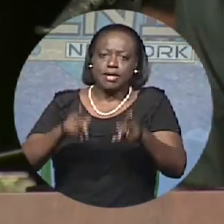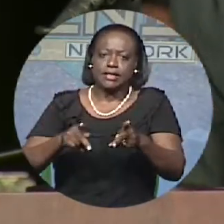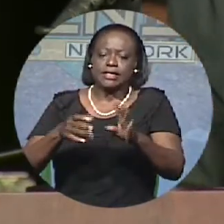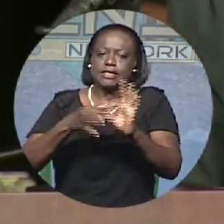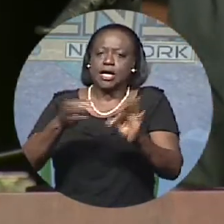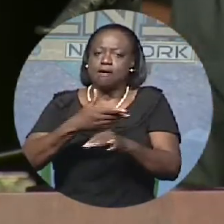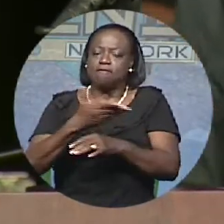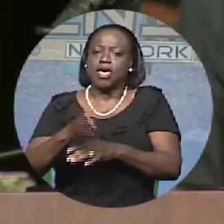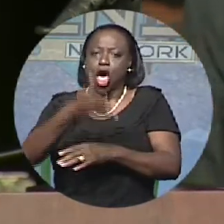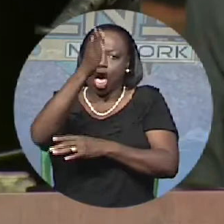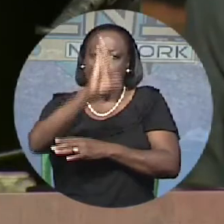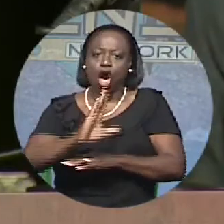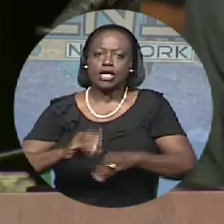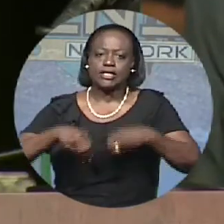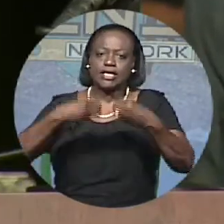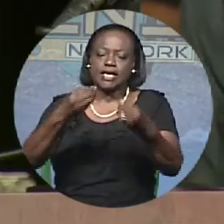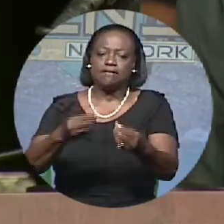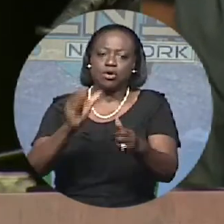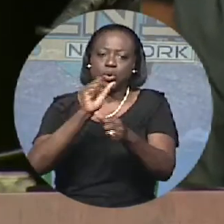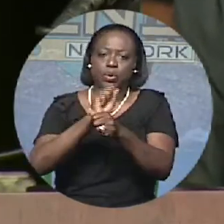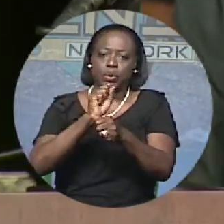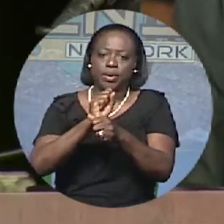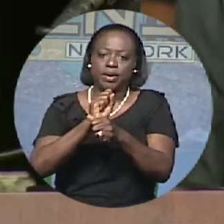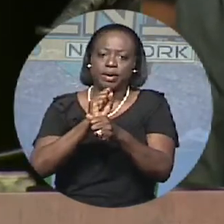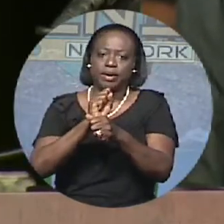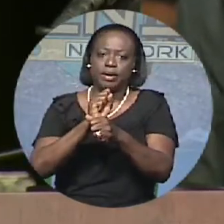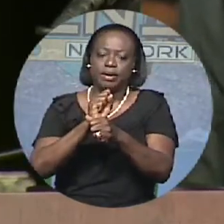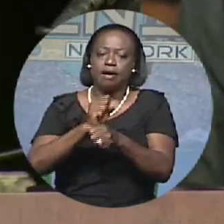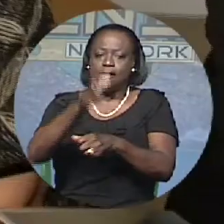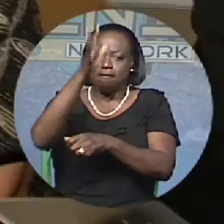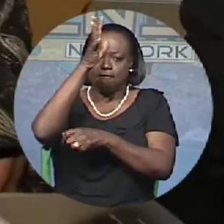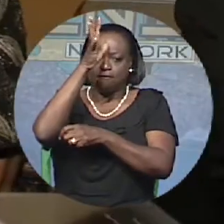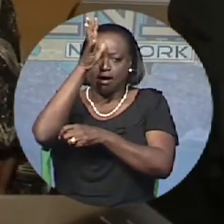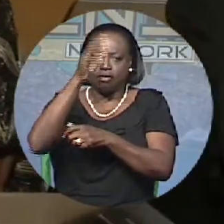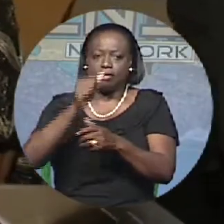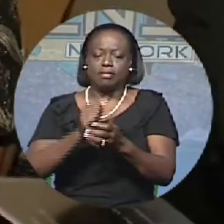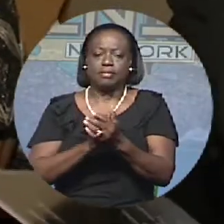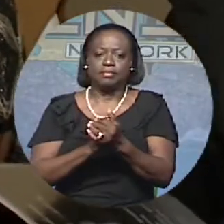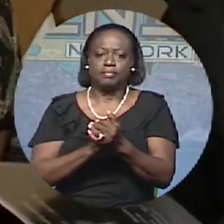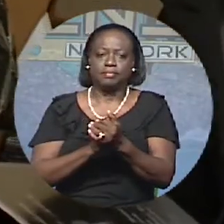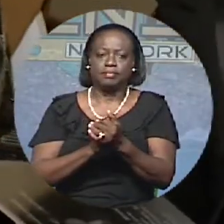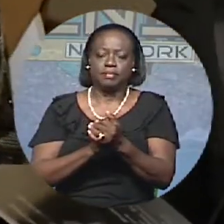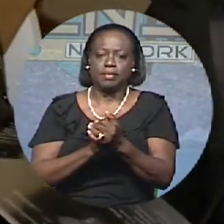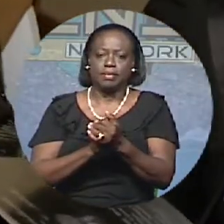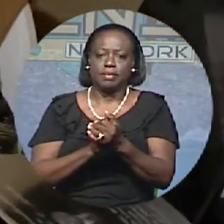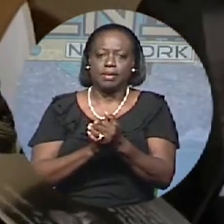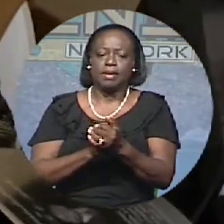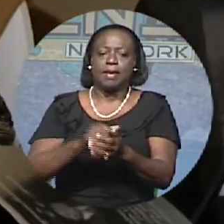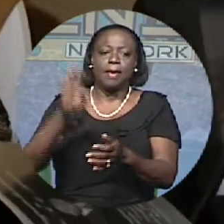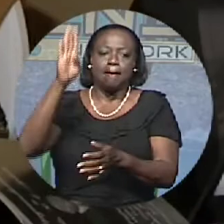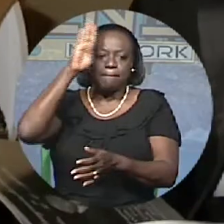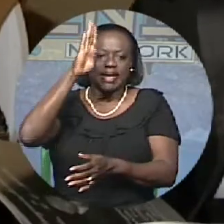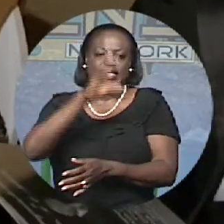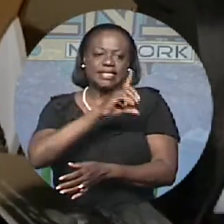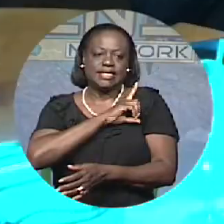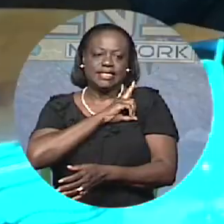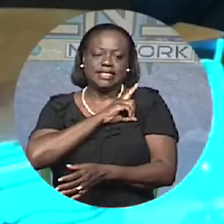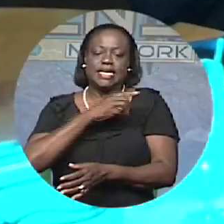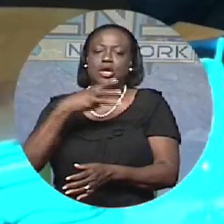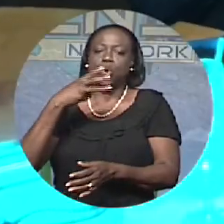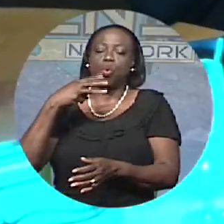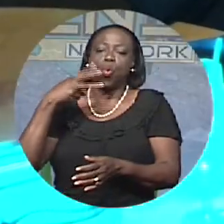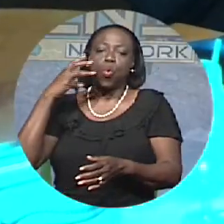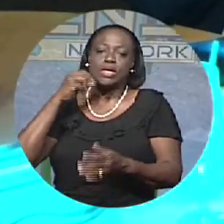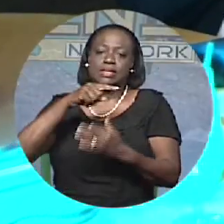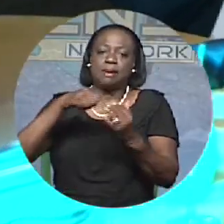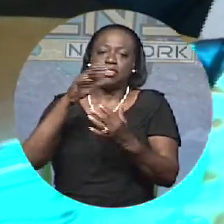their God-given assignment, fatherhood. Our very own Chief Meteorologist Basil Dean was among the top 40